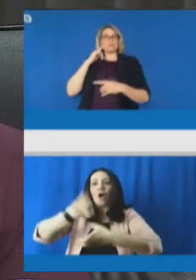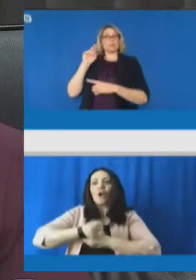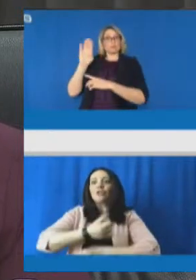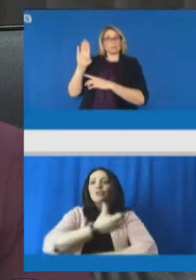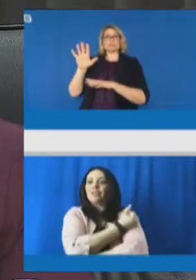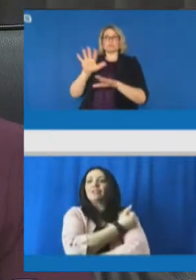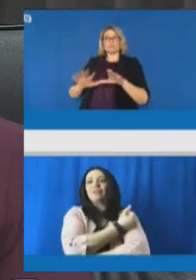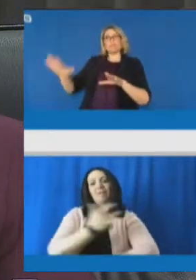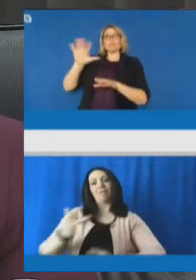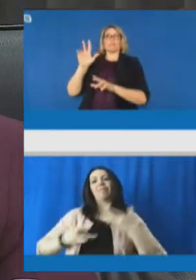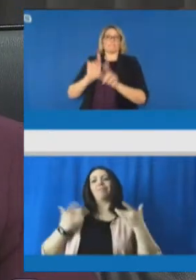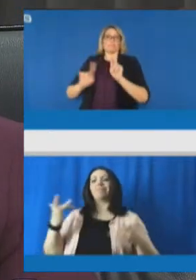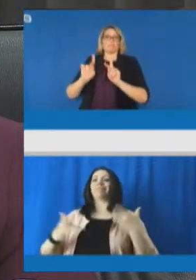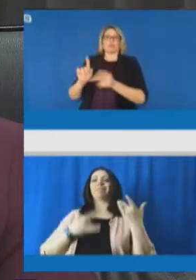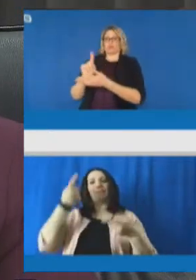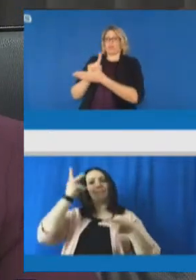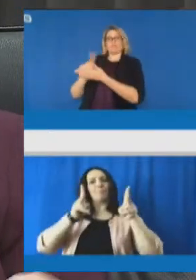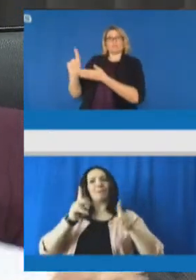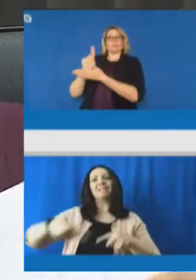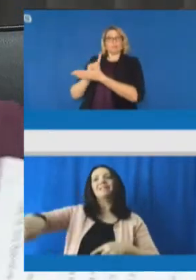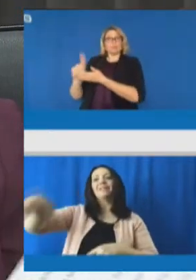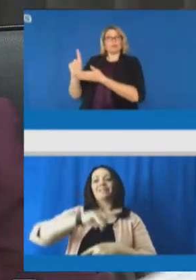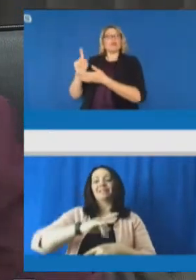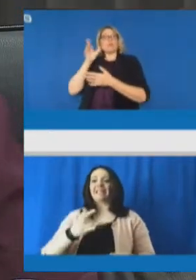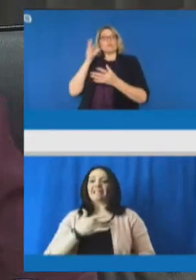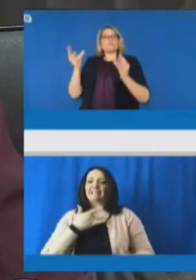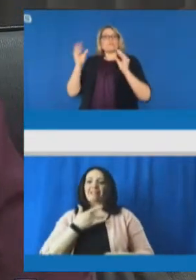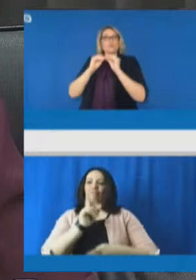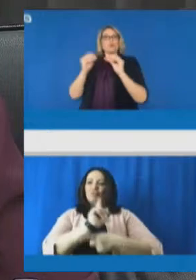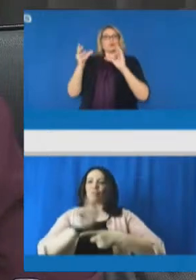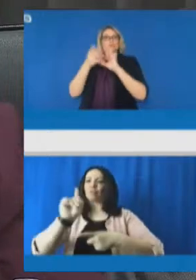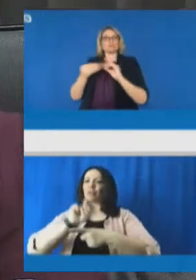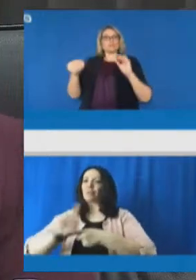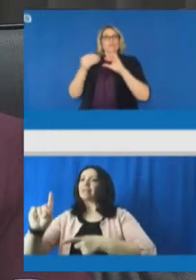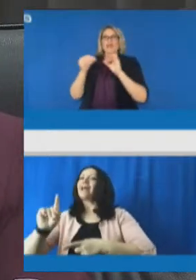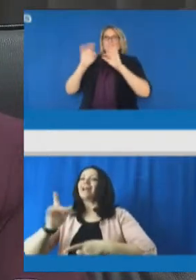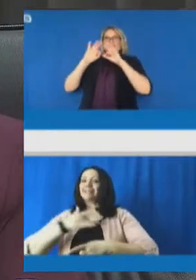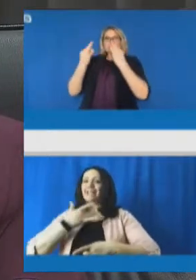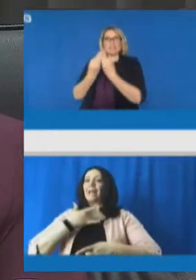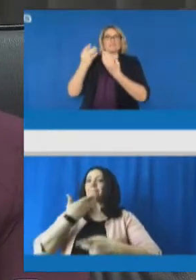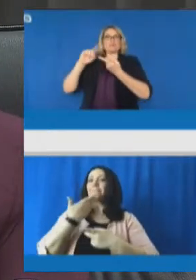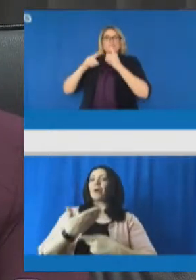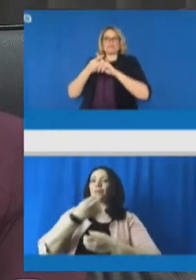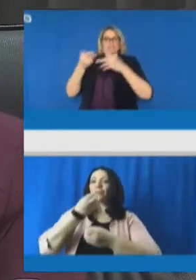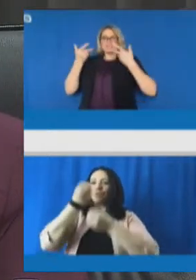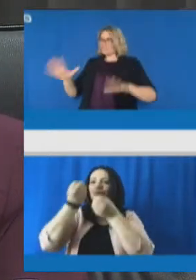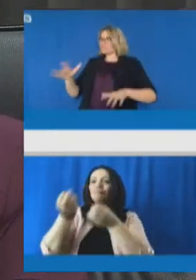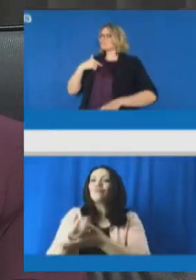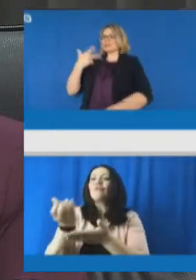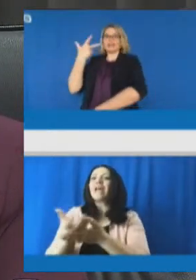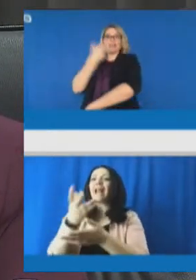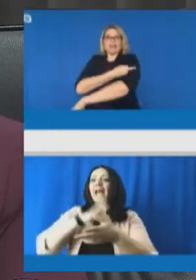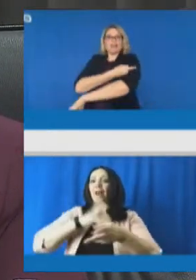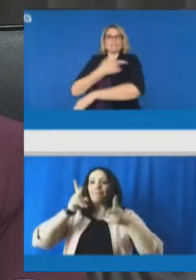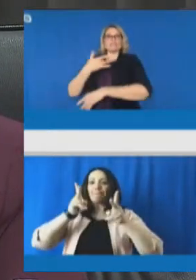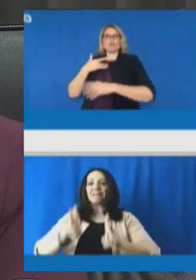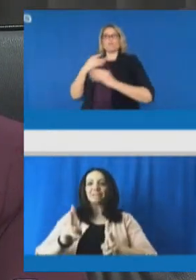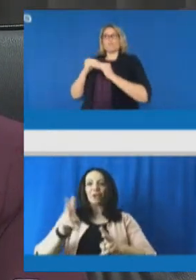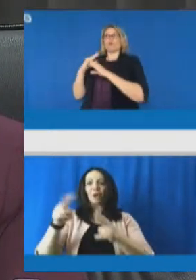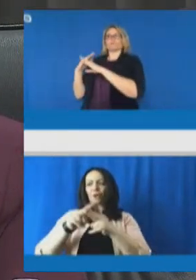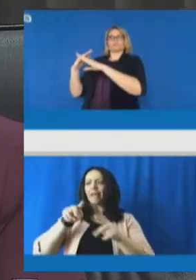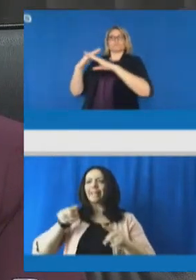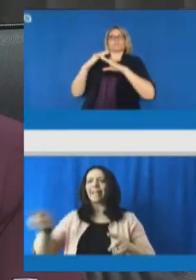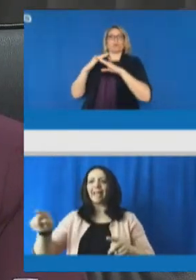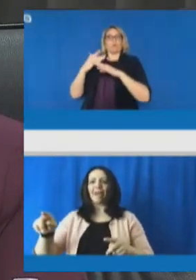of vaccine. So we must keep this in context. Receiving the vaccine will not end the pandemic, but it will help to reduce the most